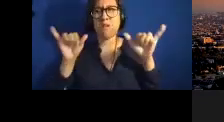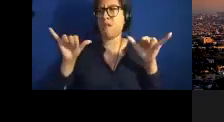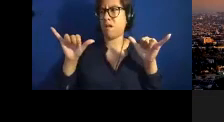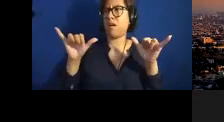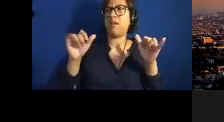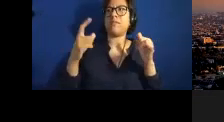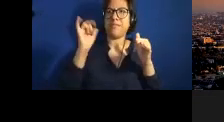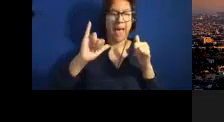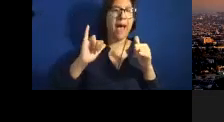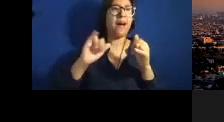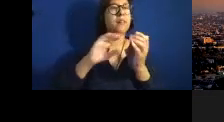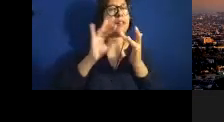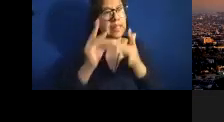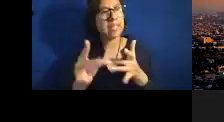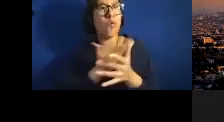own destruction.